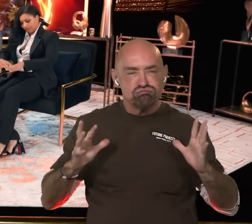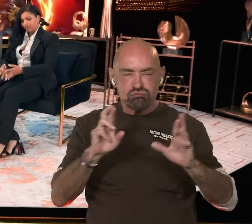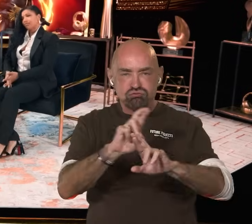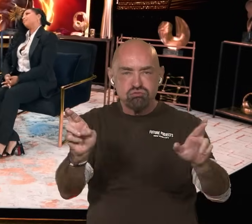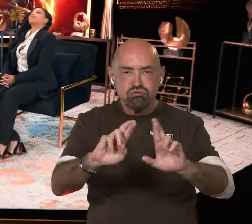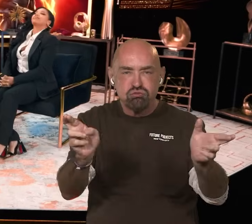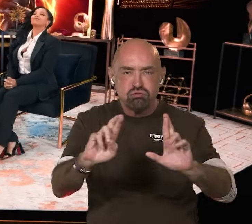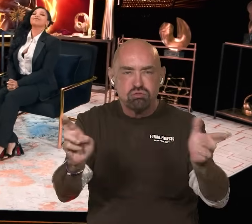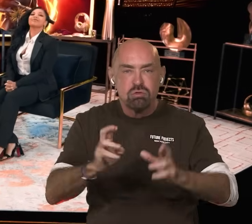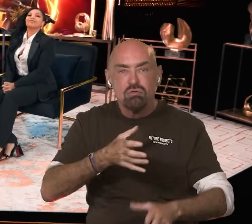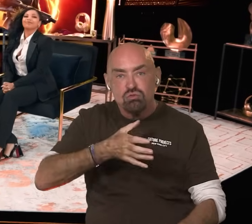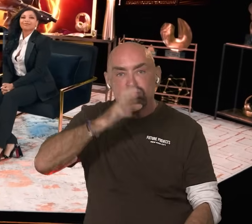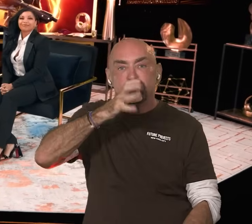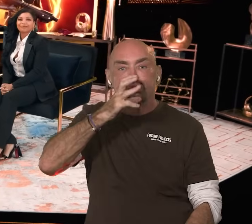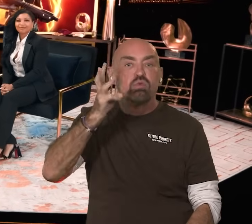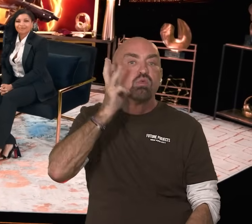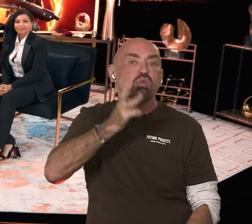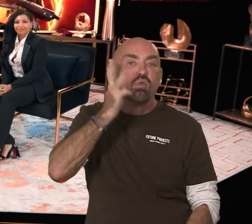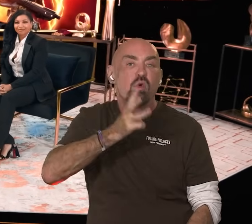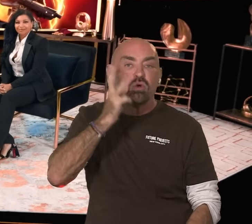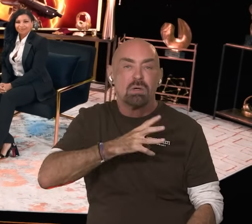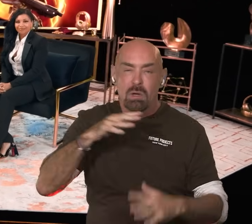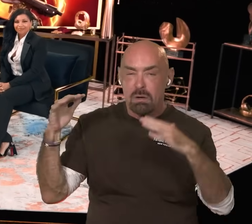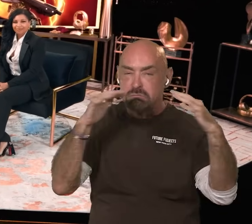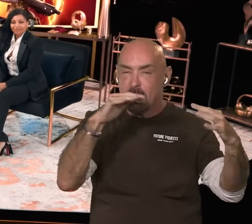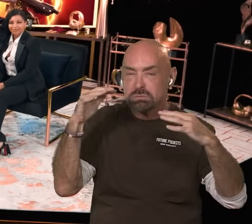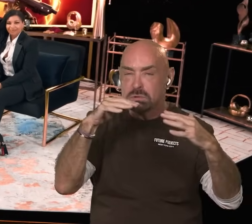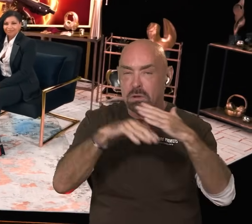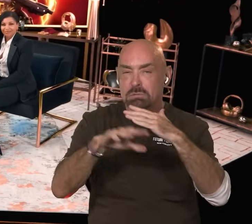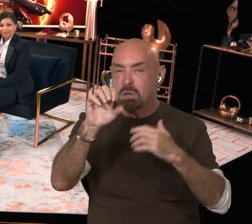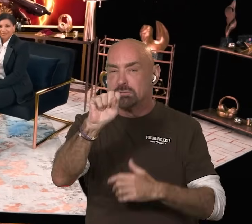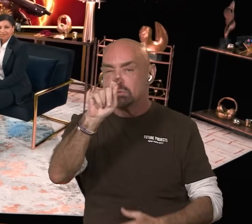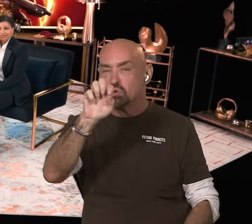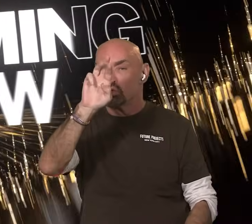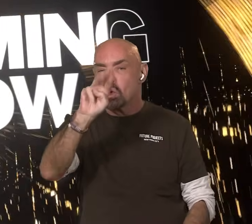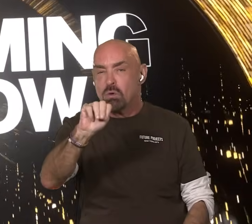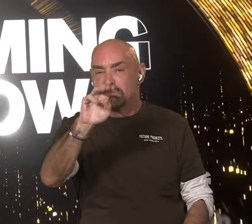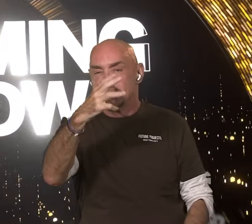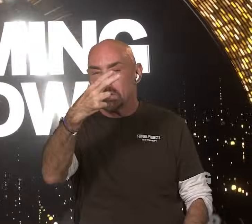up your gaming chair, and stay hydrated. Prepare to do battle in Stormgate.